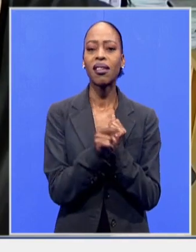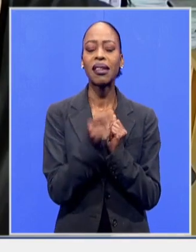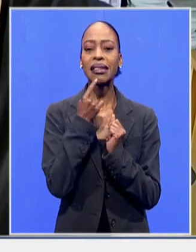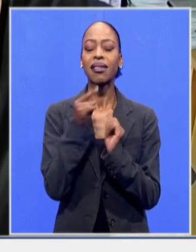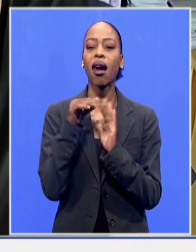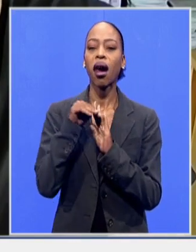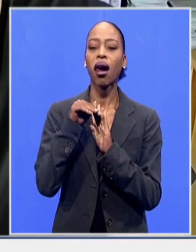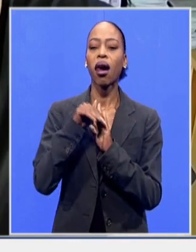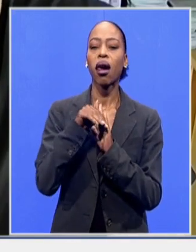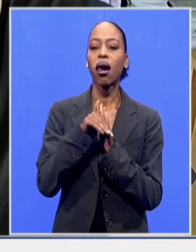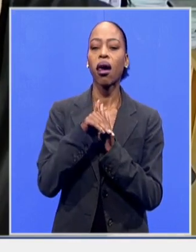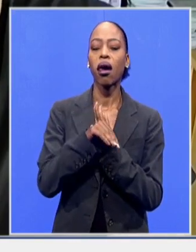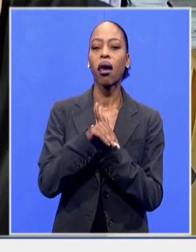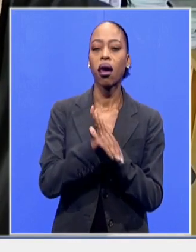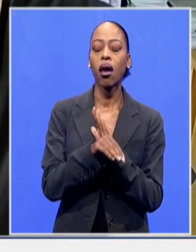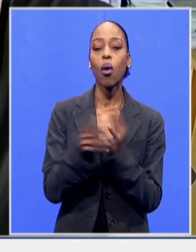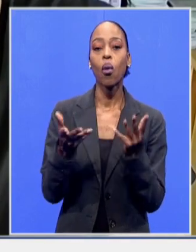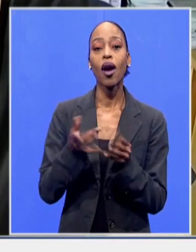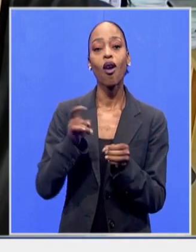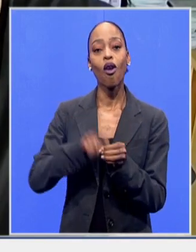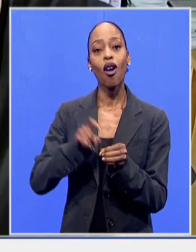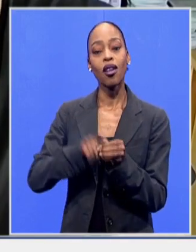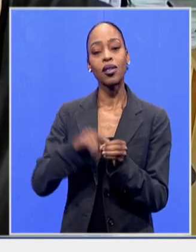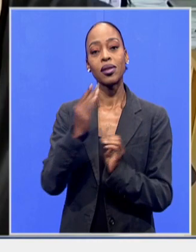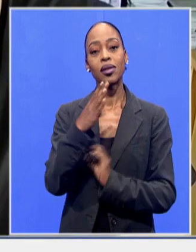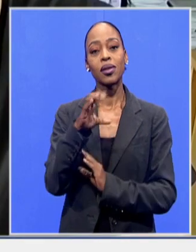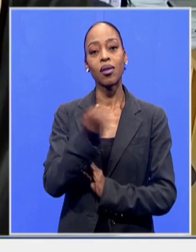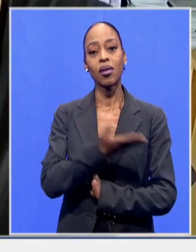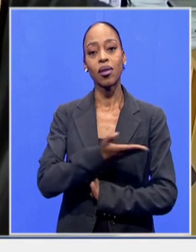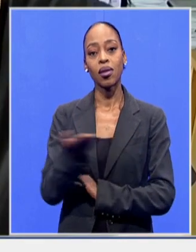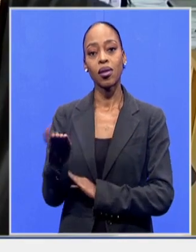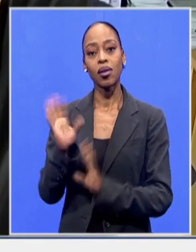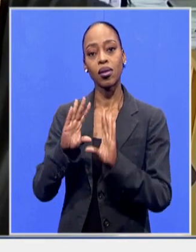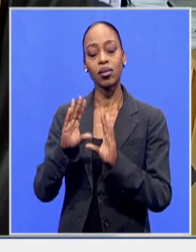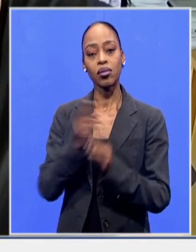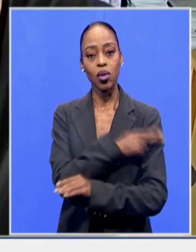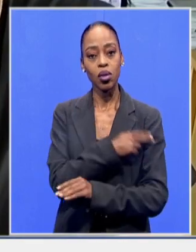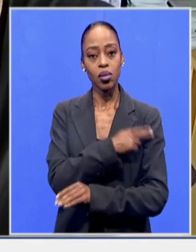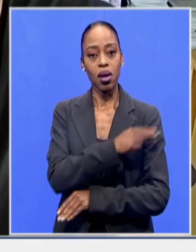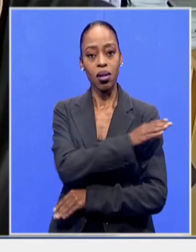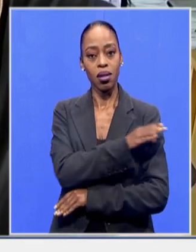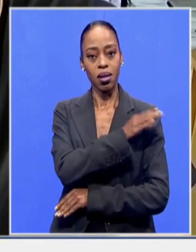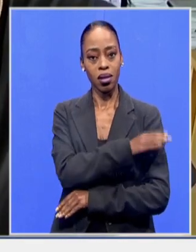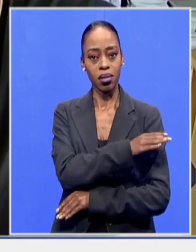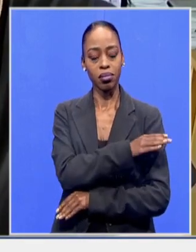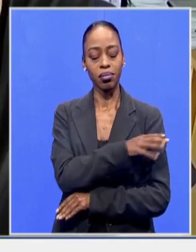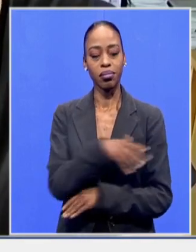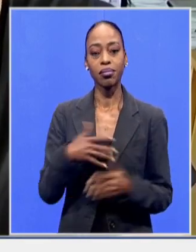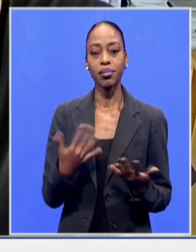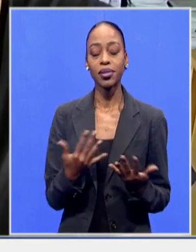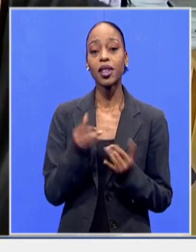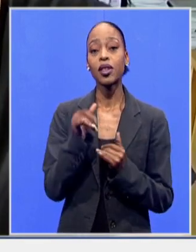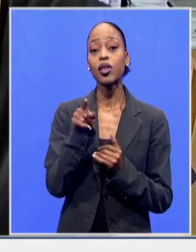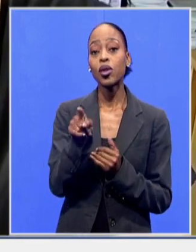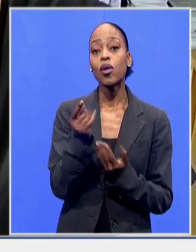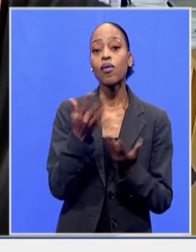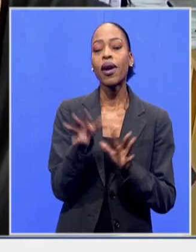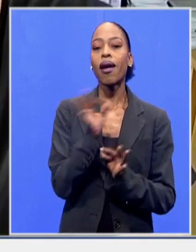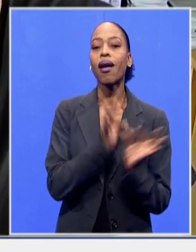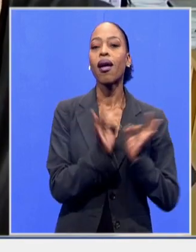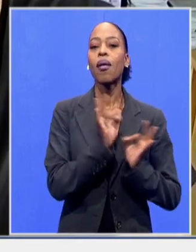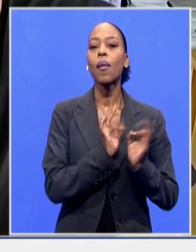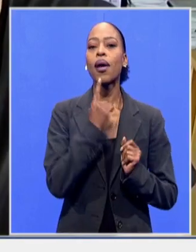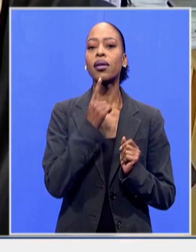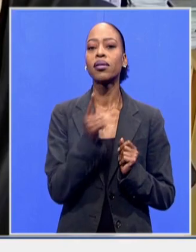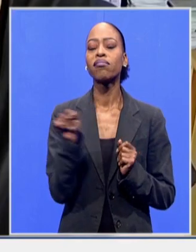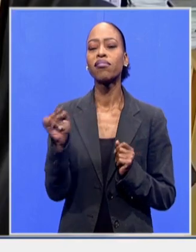decline in the quality of CEOs across health facilities. I mean, let's talk a little bit about that. You talk about how perhaps the CEO didn't